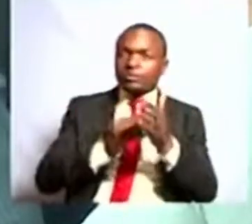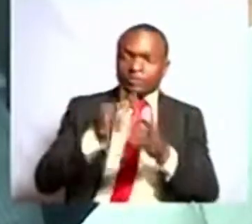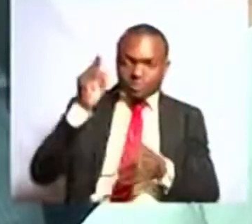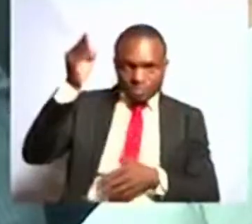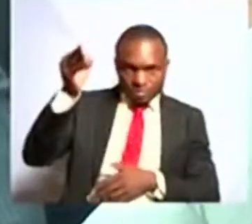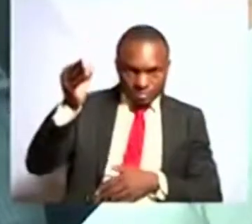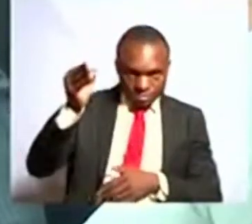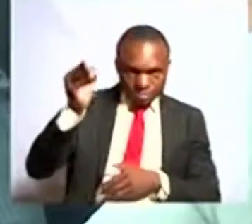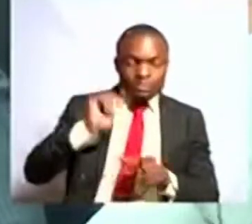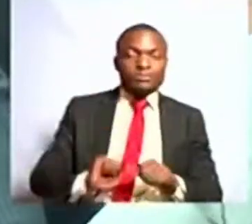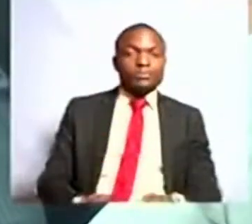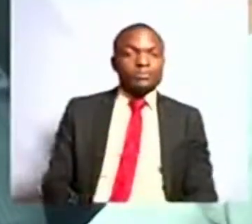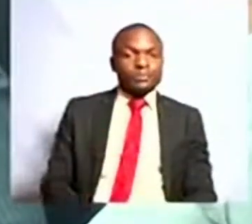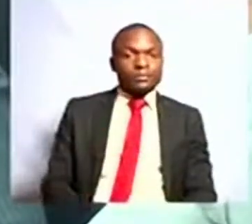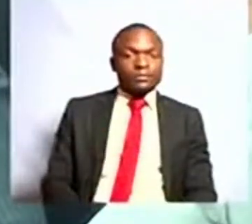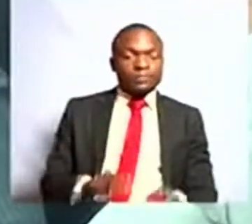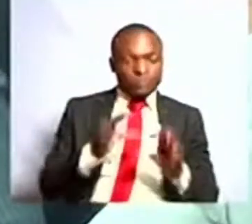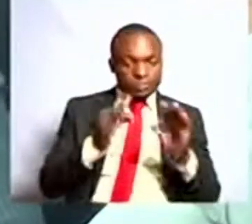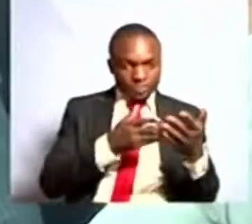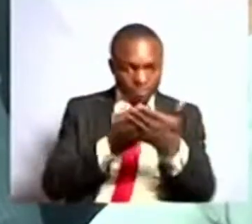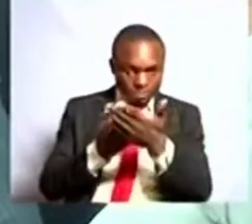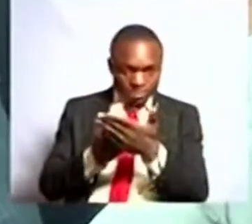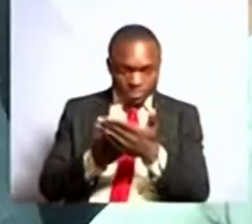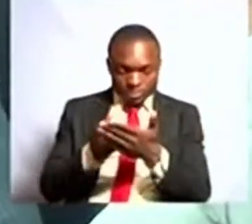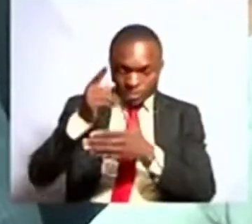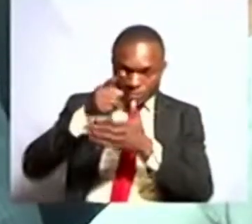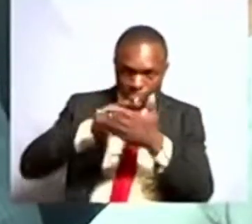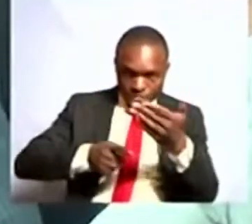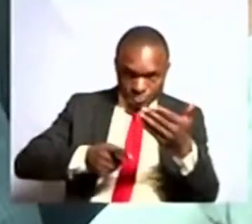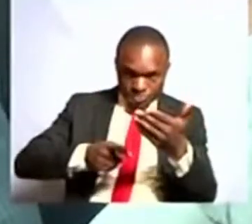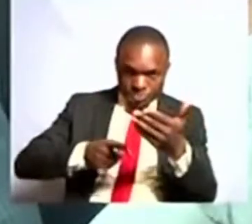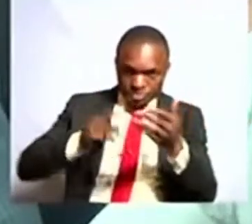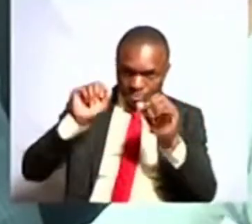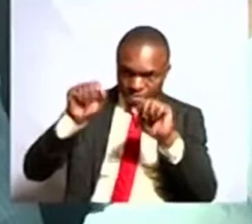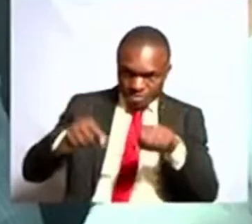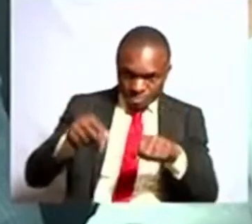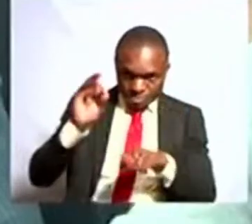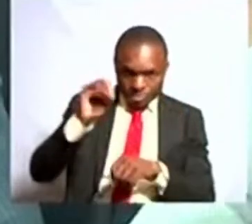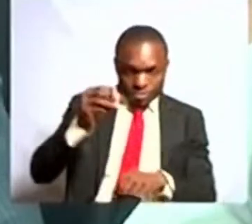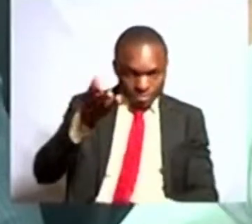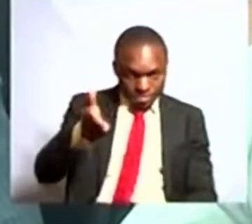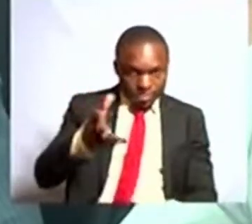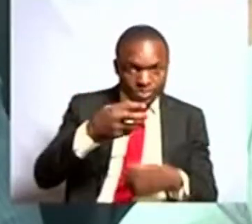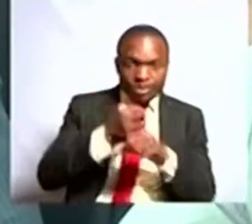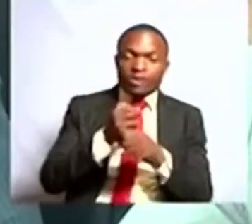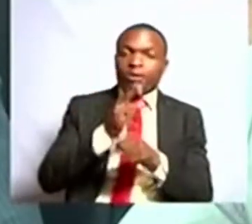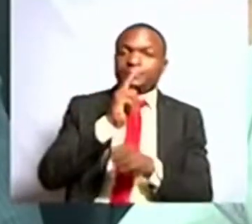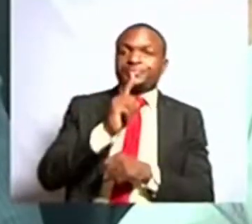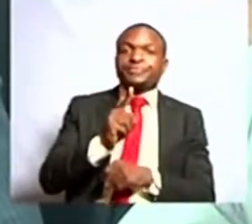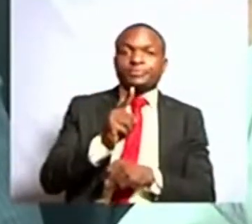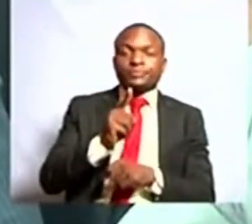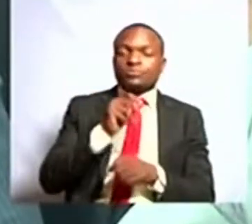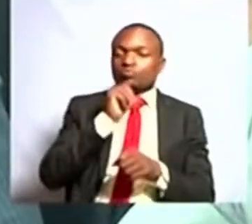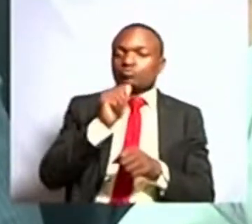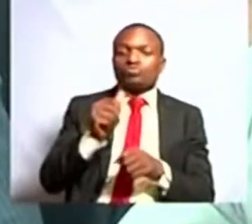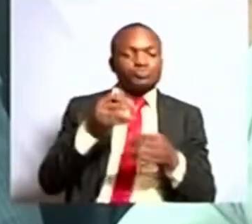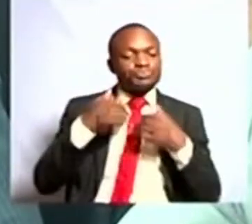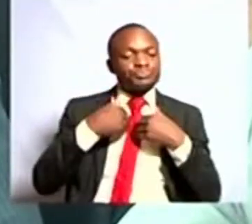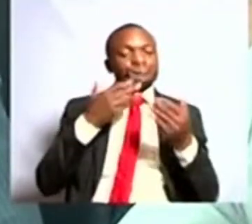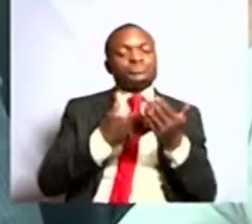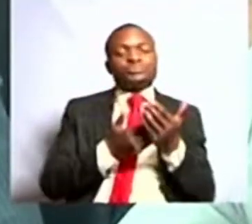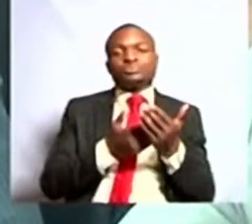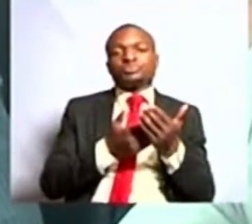were influenced and influenced again. So what will you put in place to ensure that we do not have